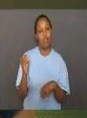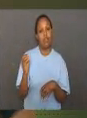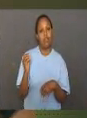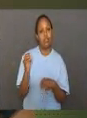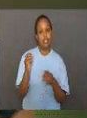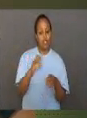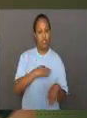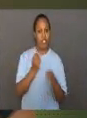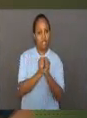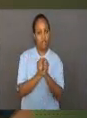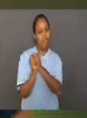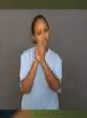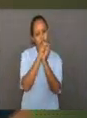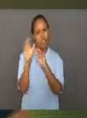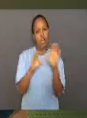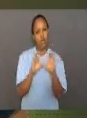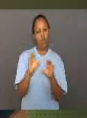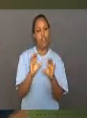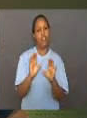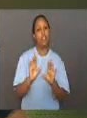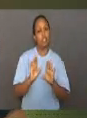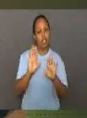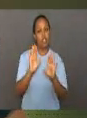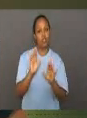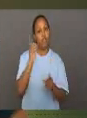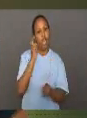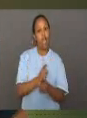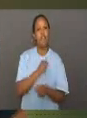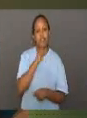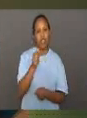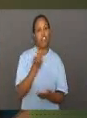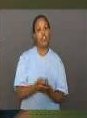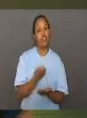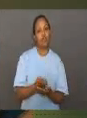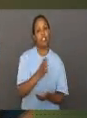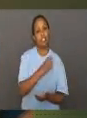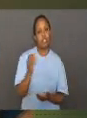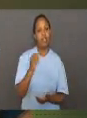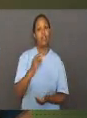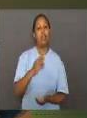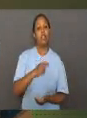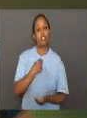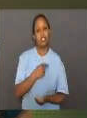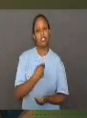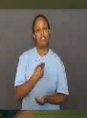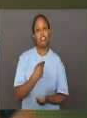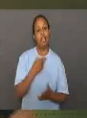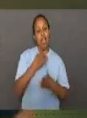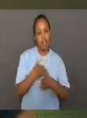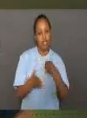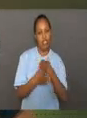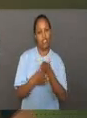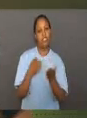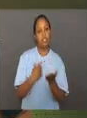France fought to overcome the unfair economic and religious hierarchies